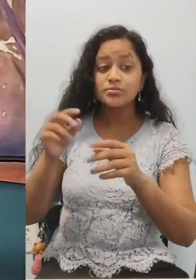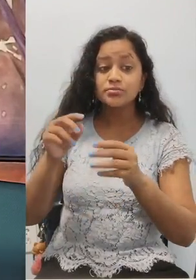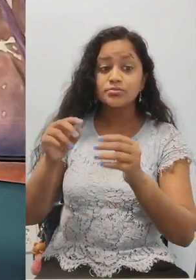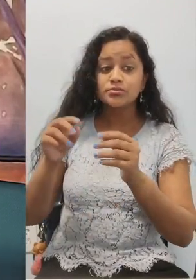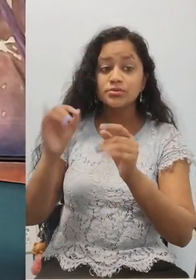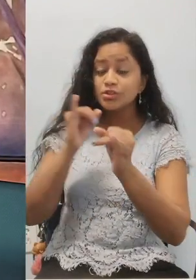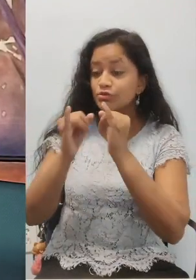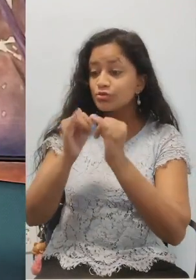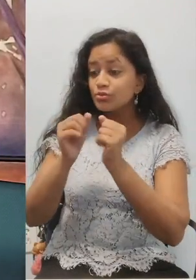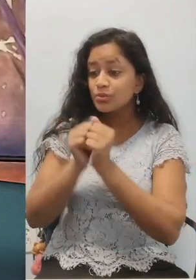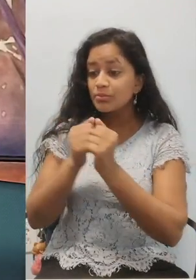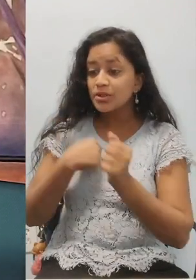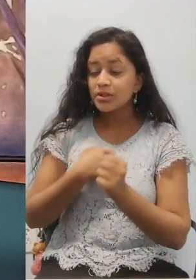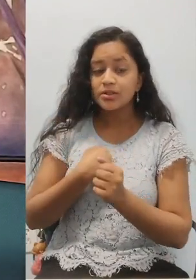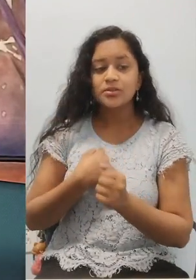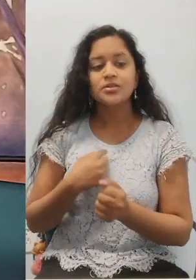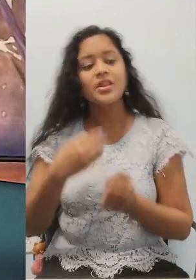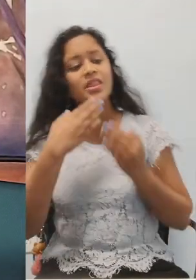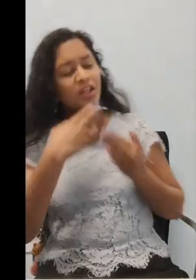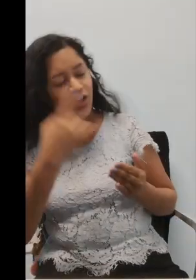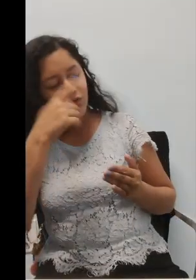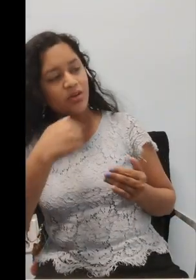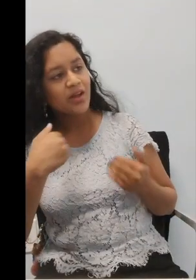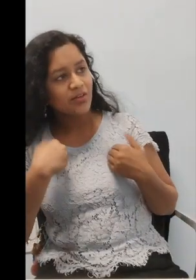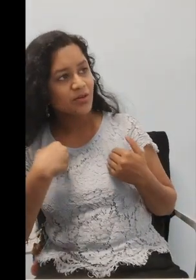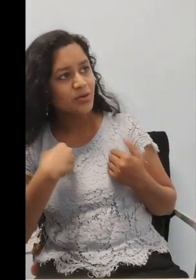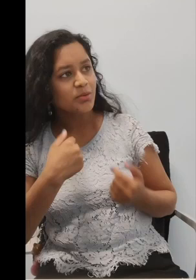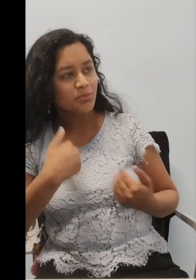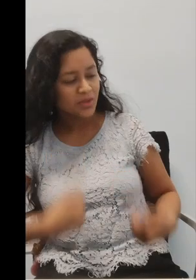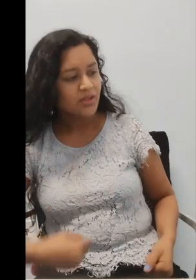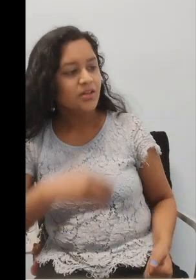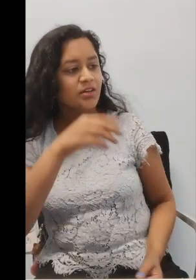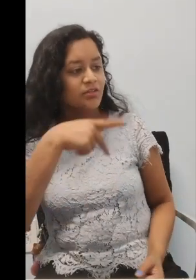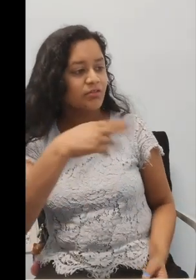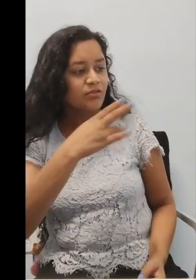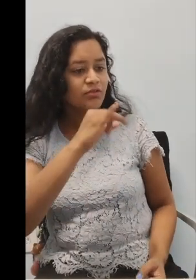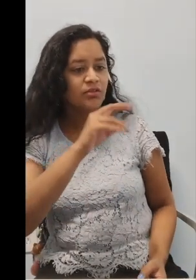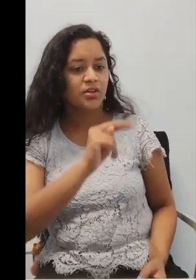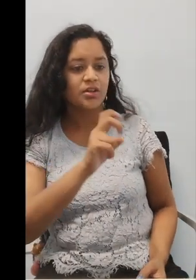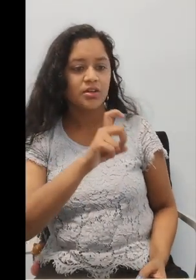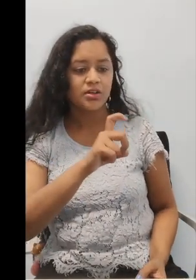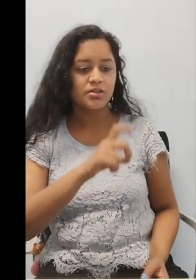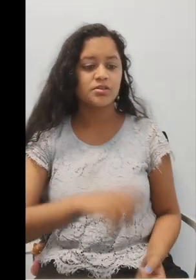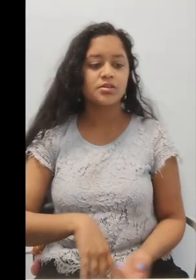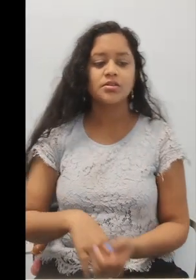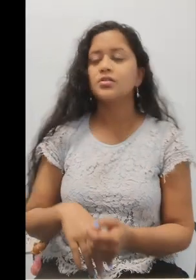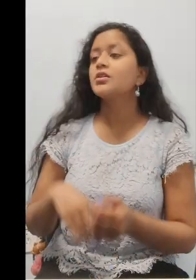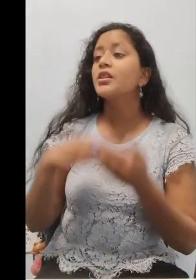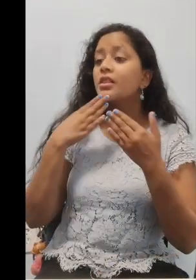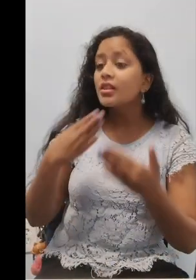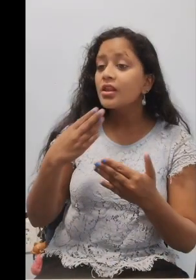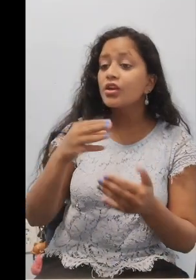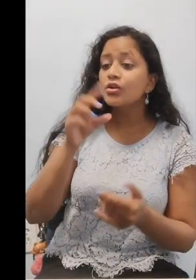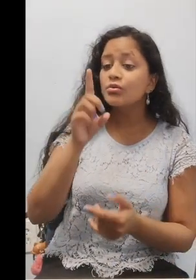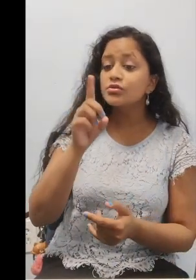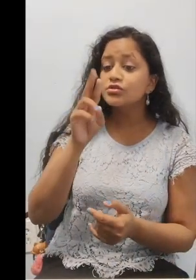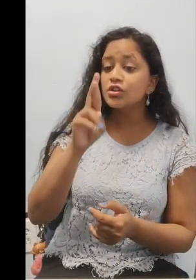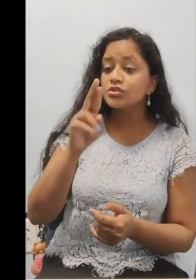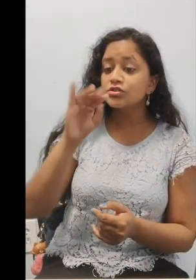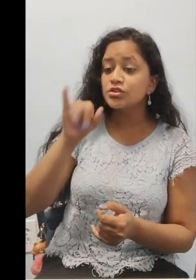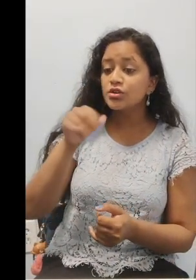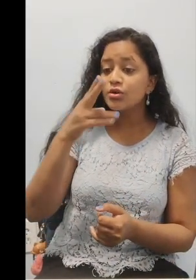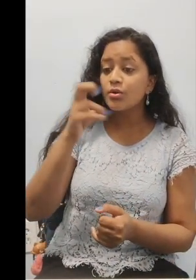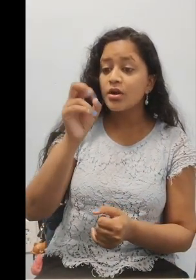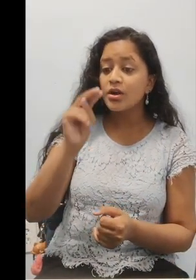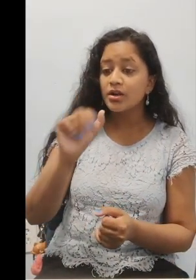interview. Thank you for having me, Phoenix. I'm very grateful for the opportunity to speak with both Dr. Joanna